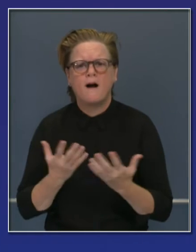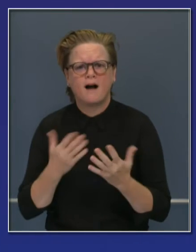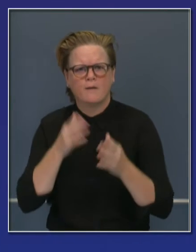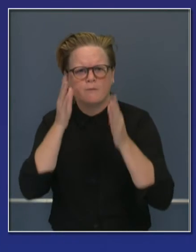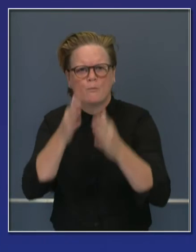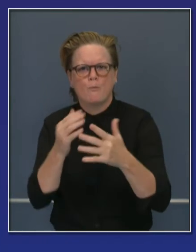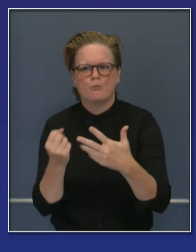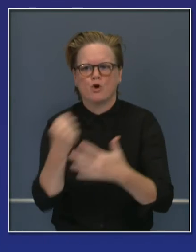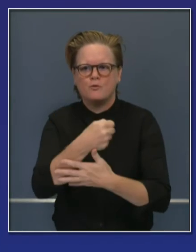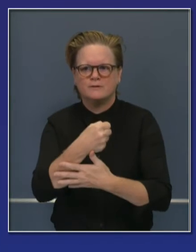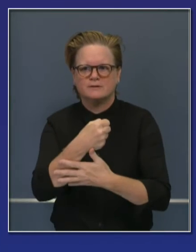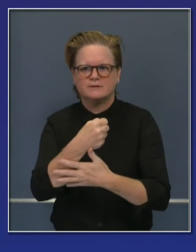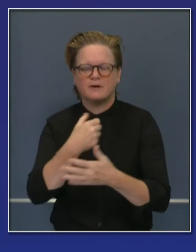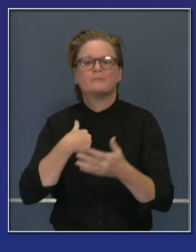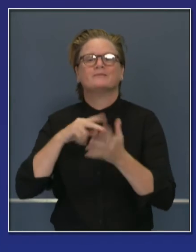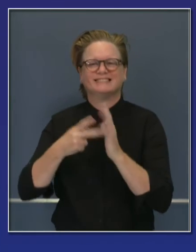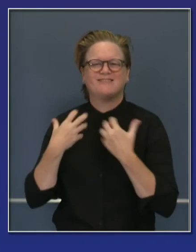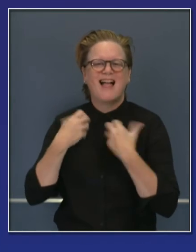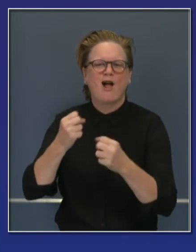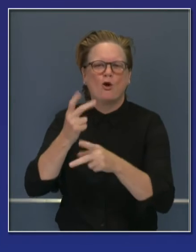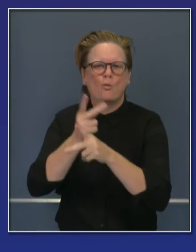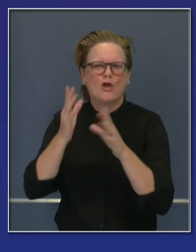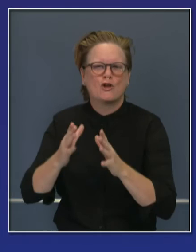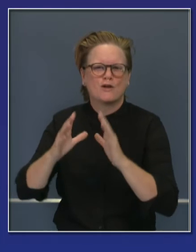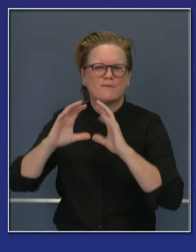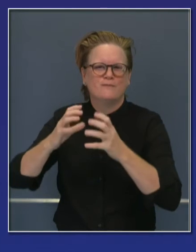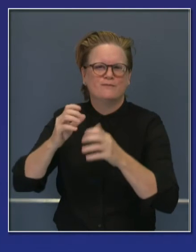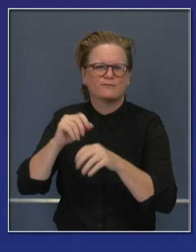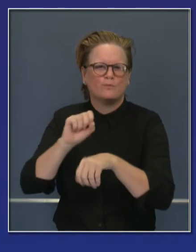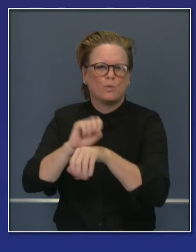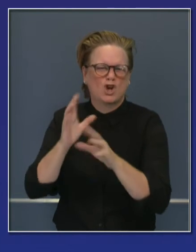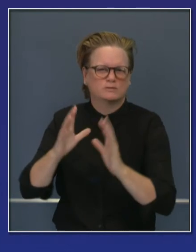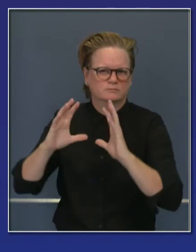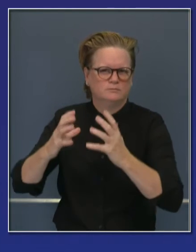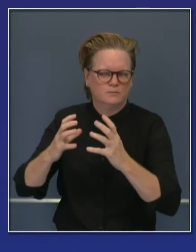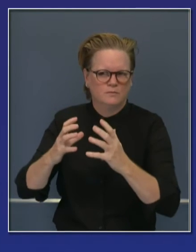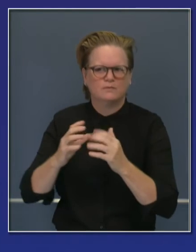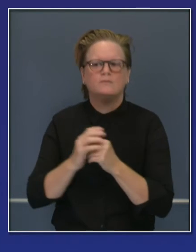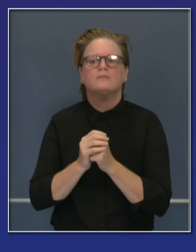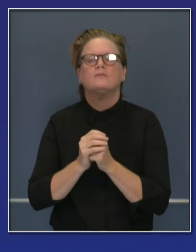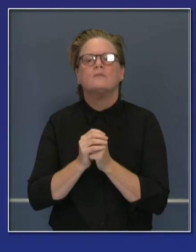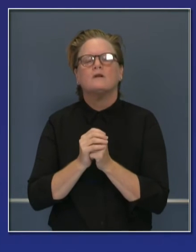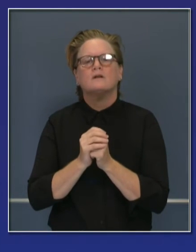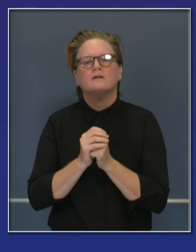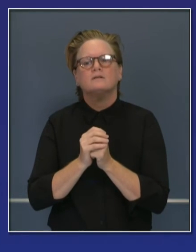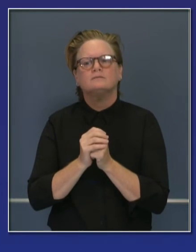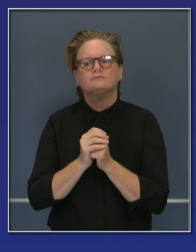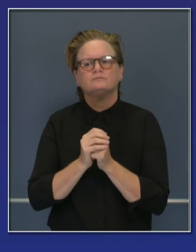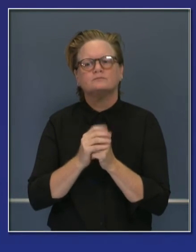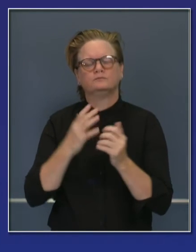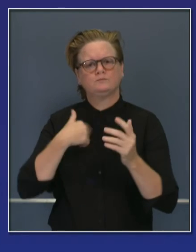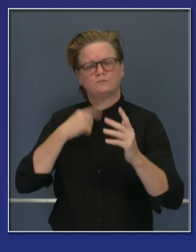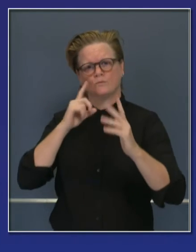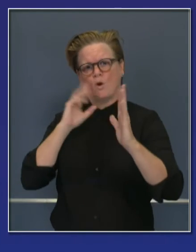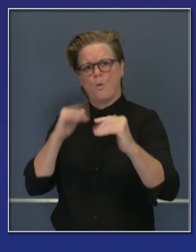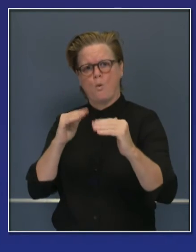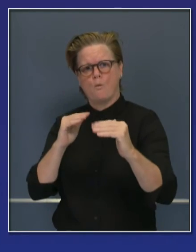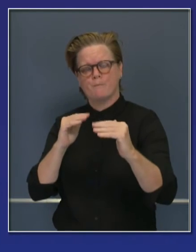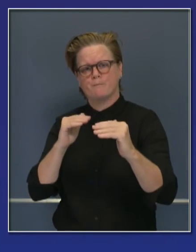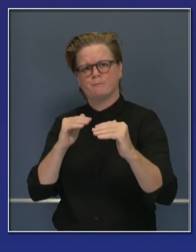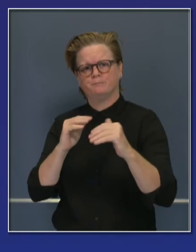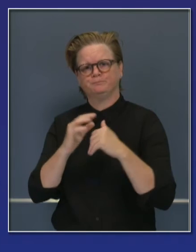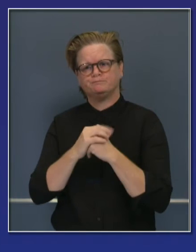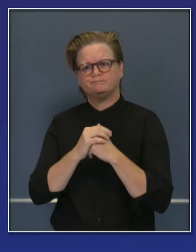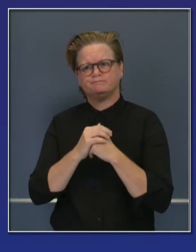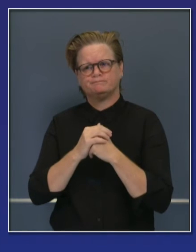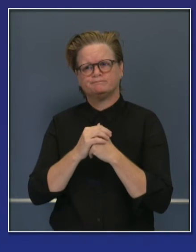naive. Ability to do what we hope we can do in phase 1A will be limited based upon